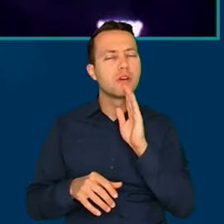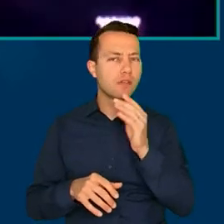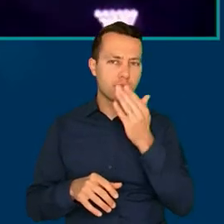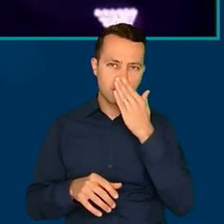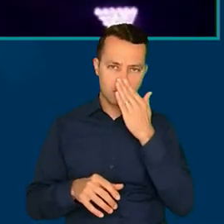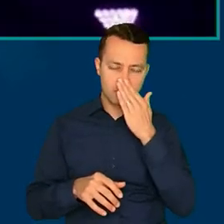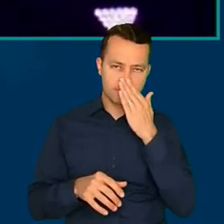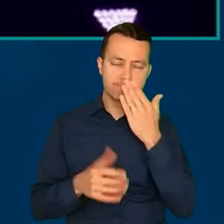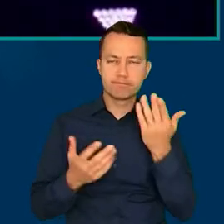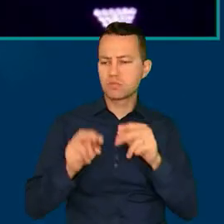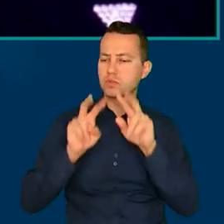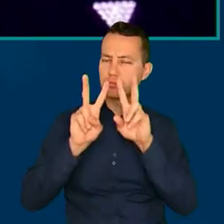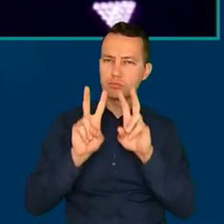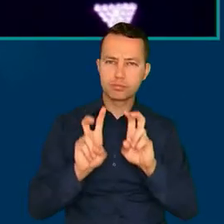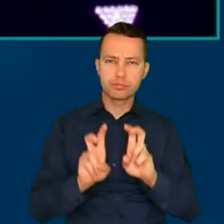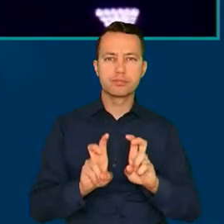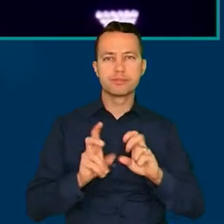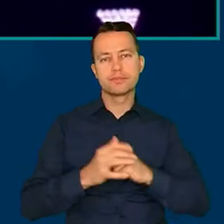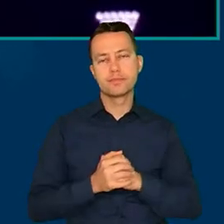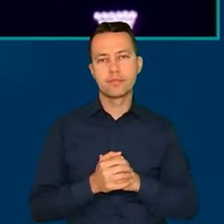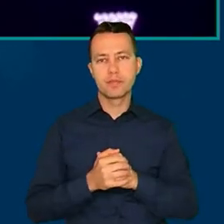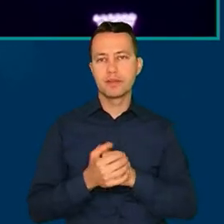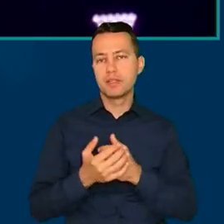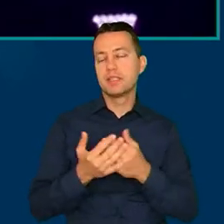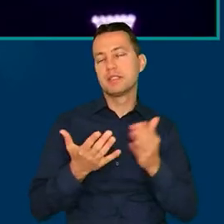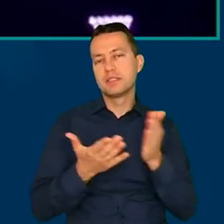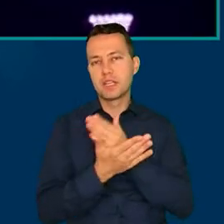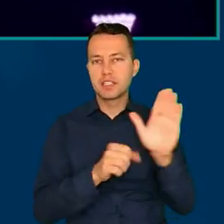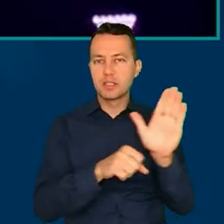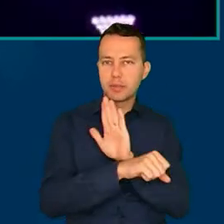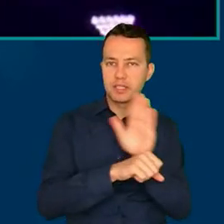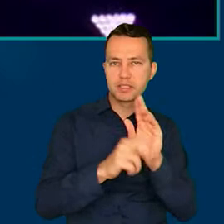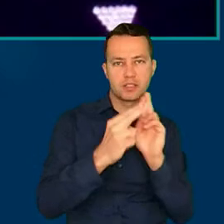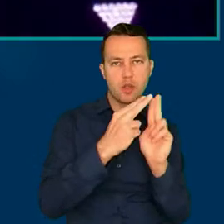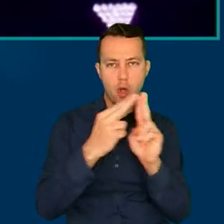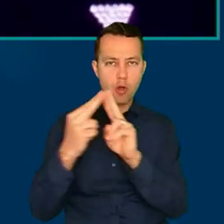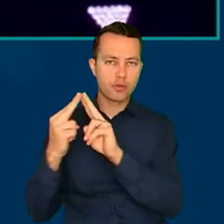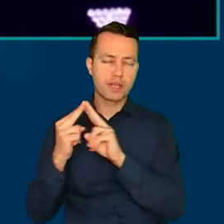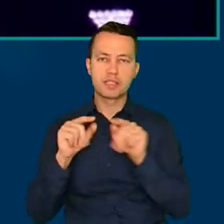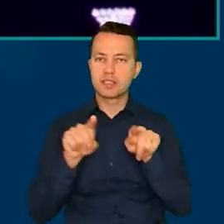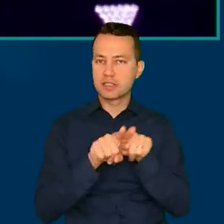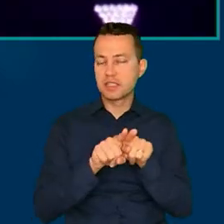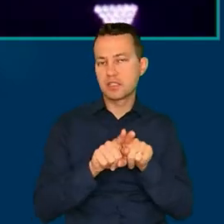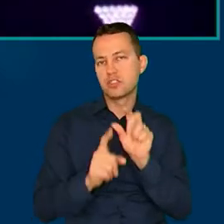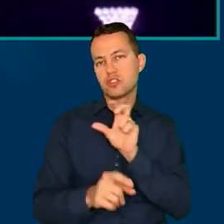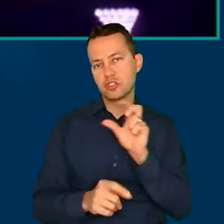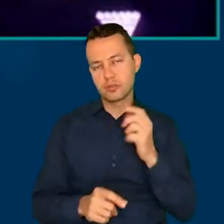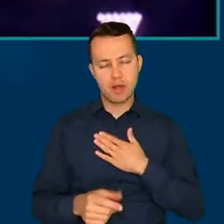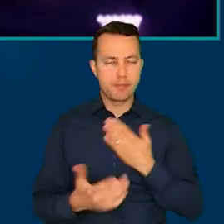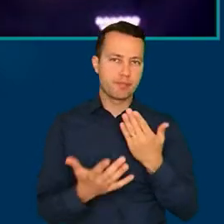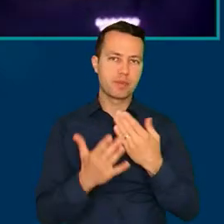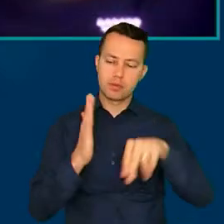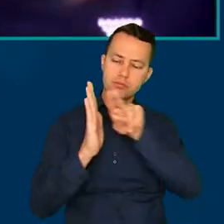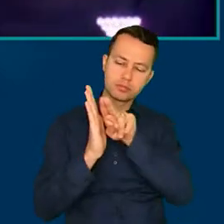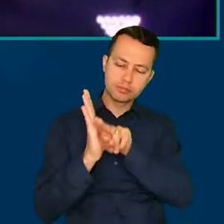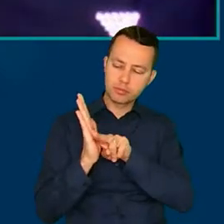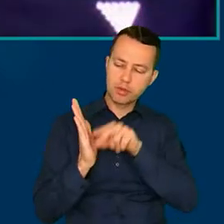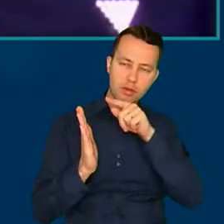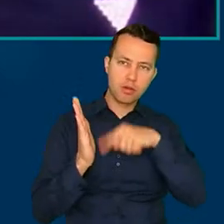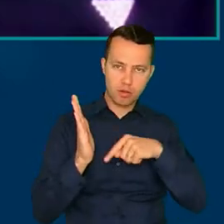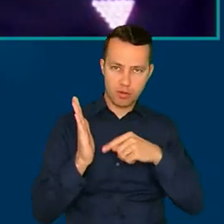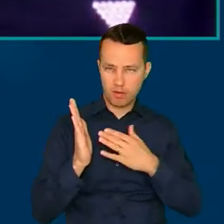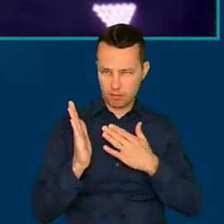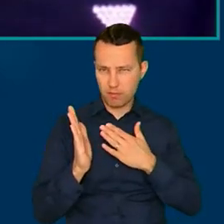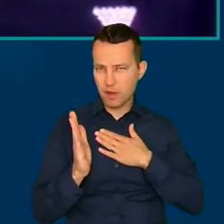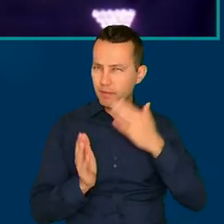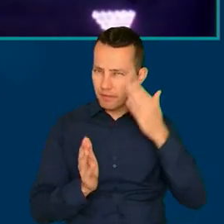likelihood that comprises business relation, operational context, and whether we have sufficient procedures, whether we've